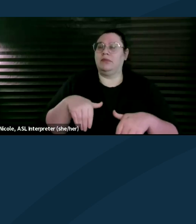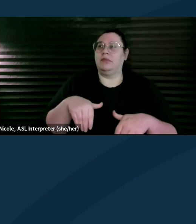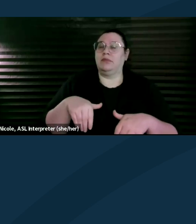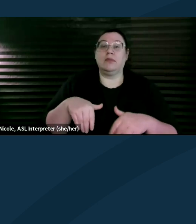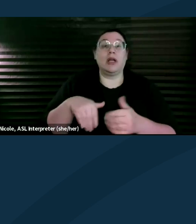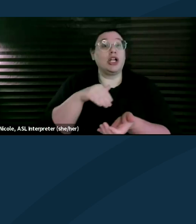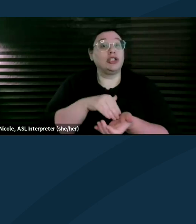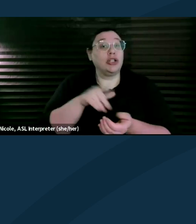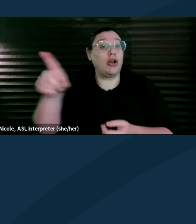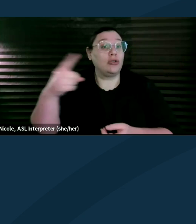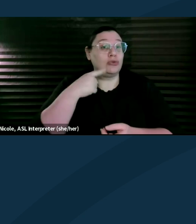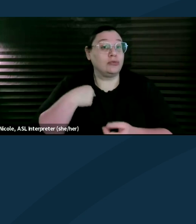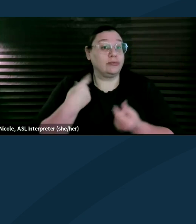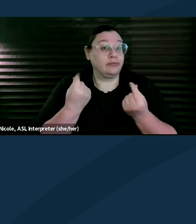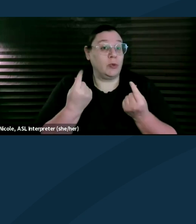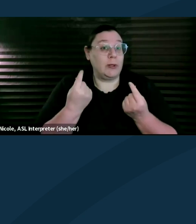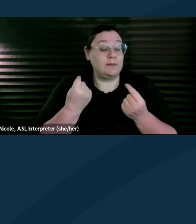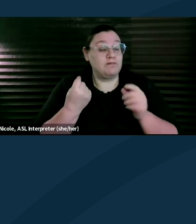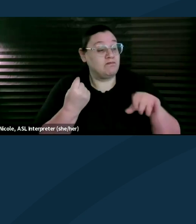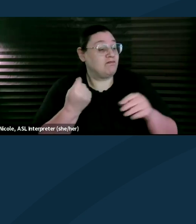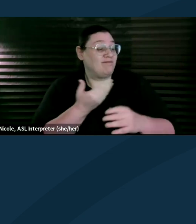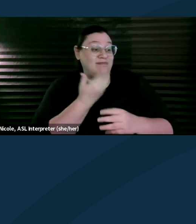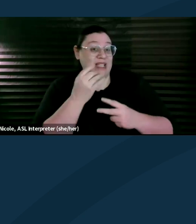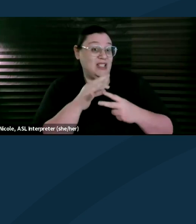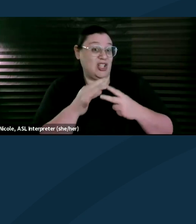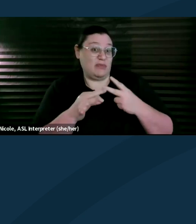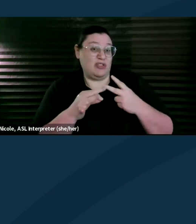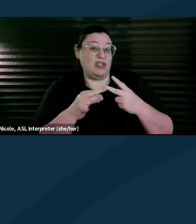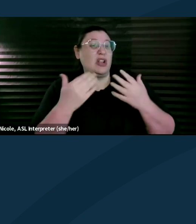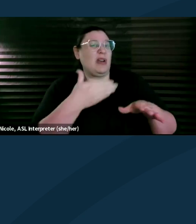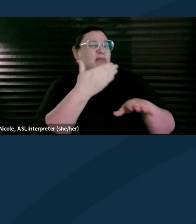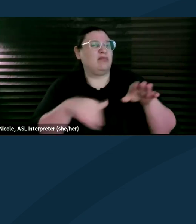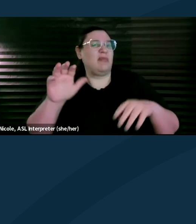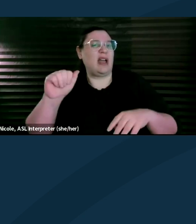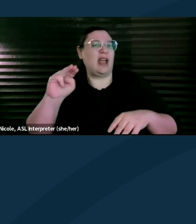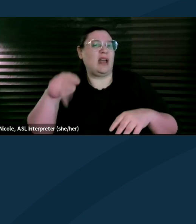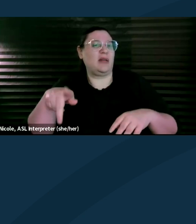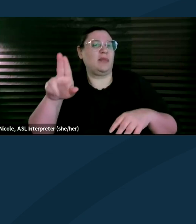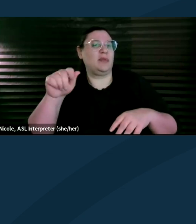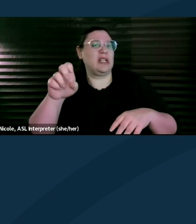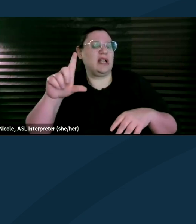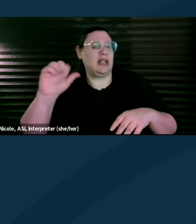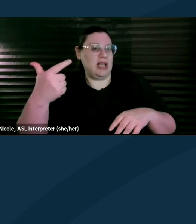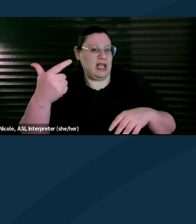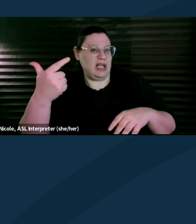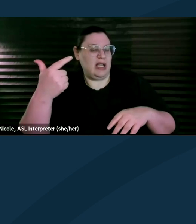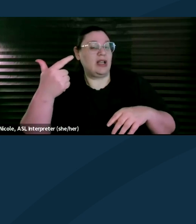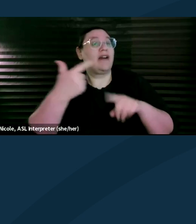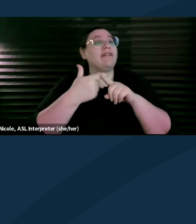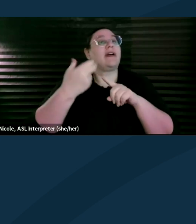doctor told me that the best option I had was to amputate my leg. and they had to take it from the hip